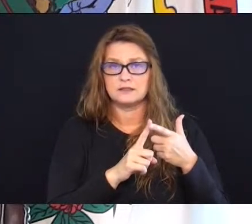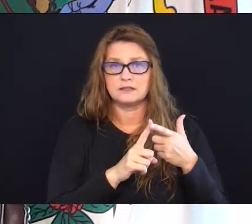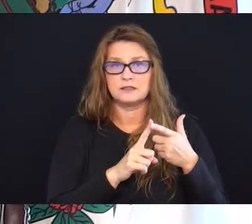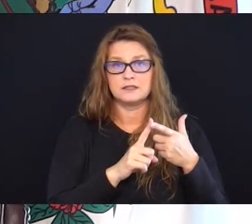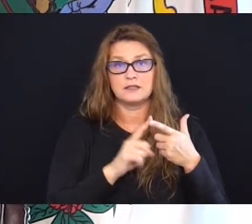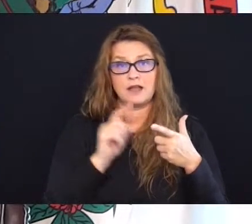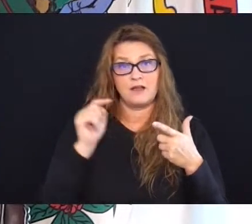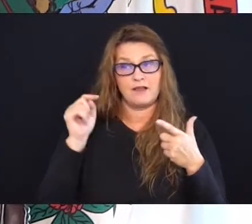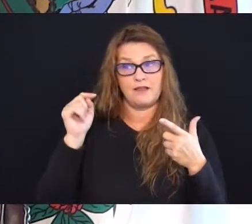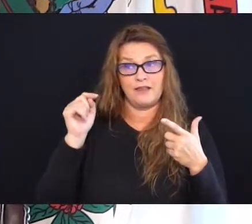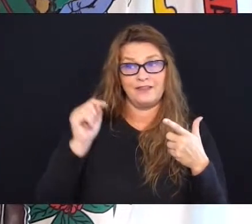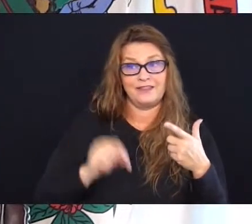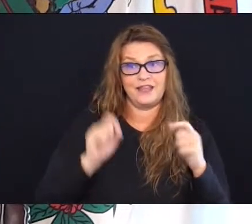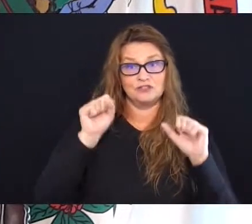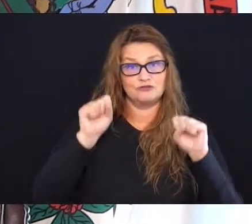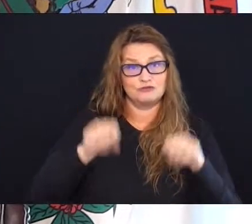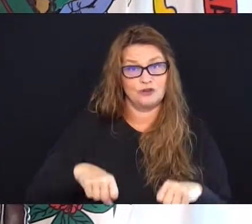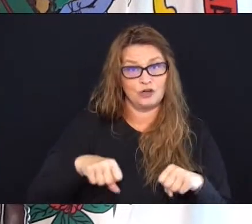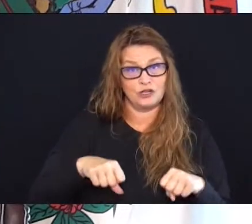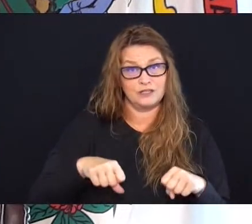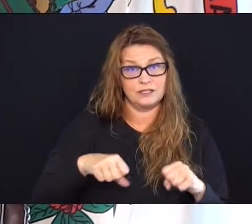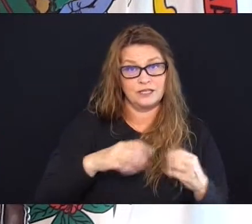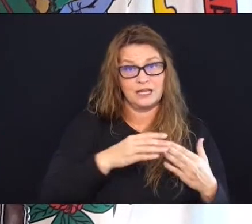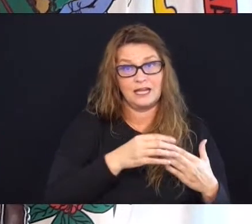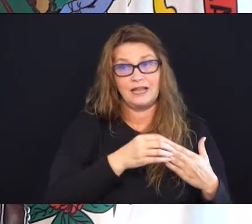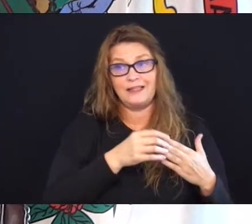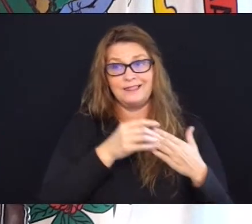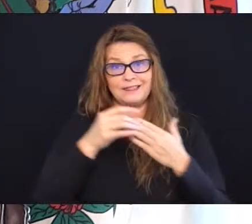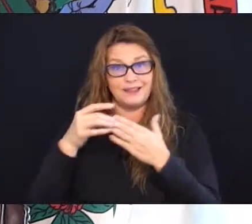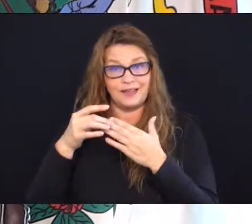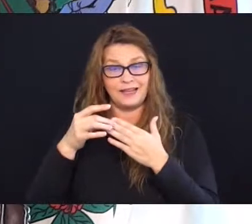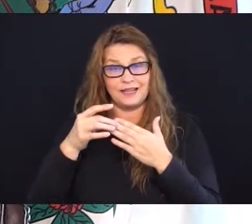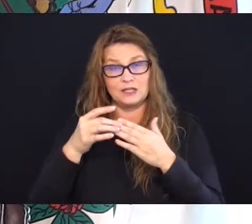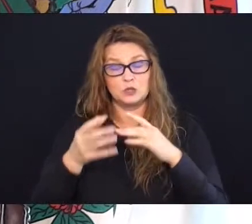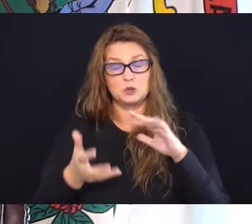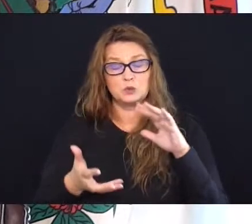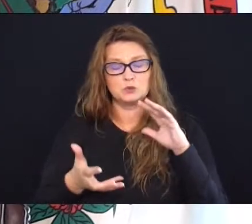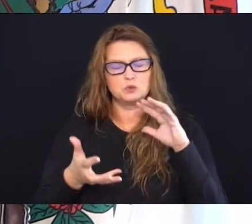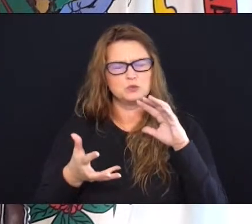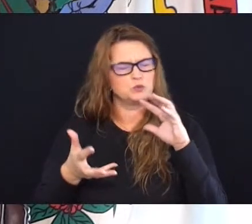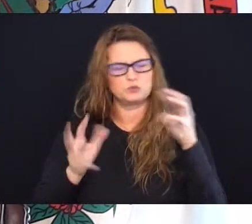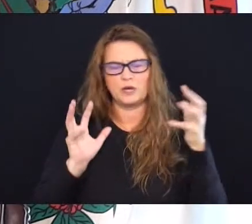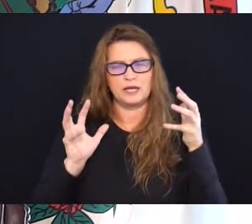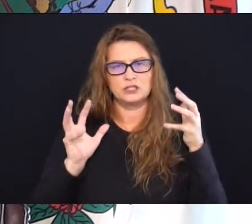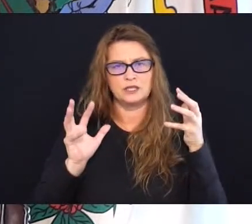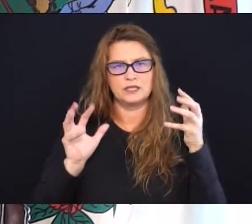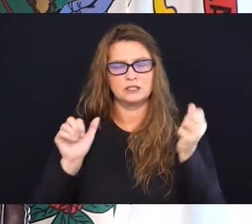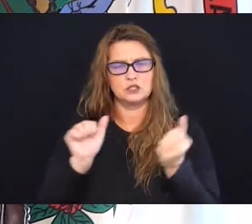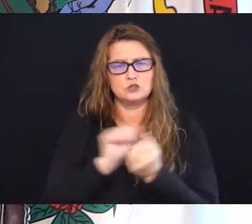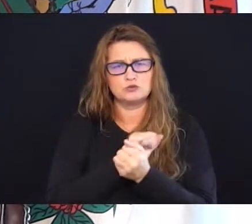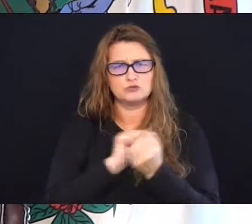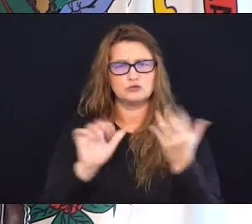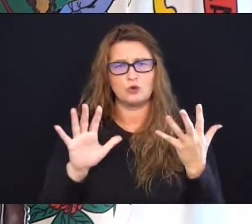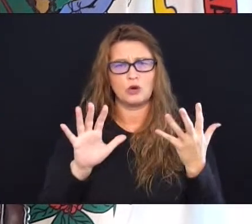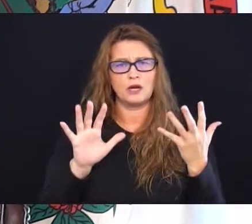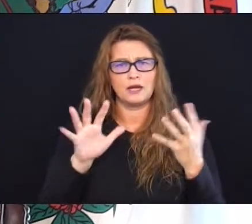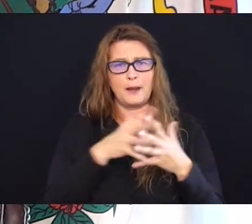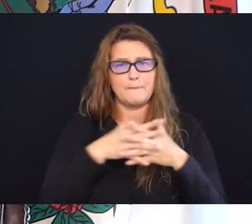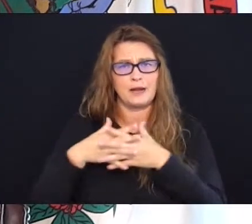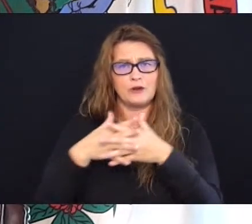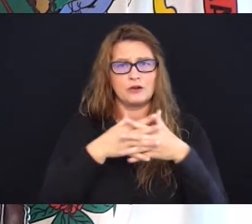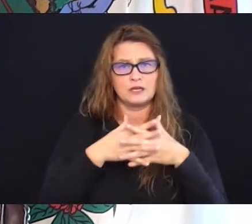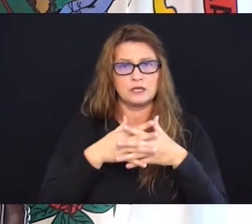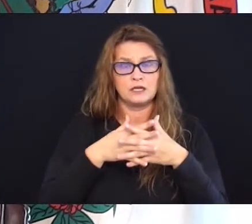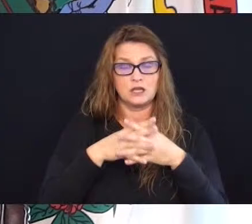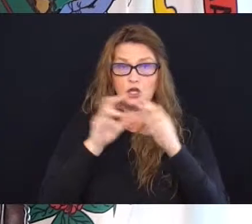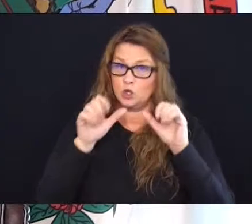this could lead to something that would be tragic beyond belief for America. It could lead to